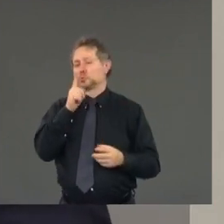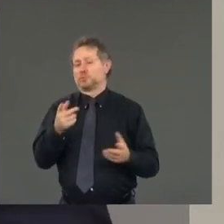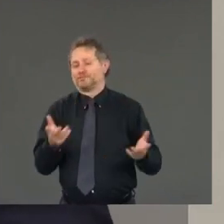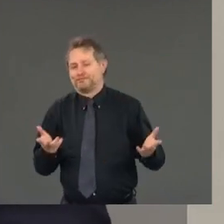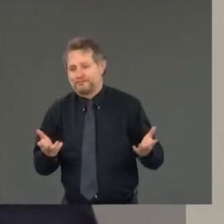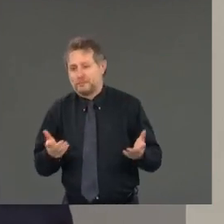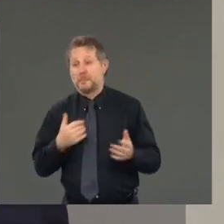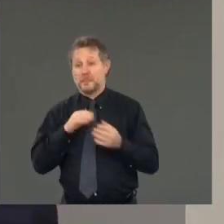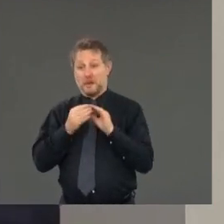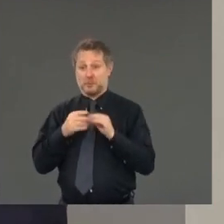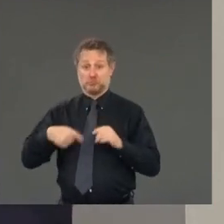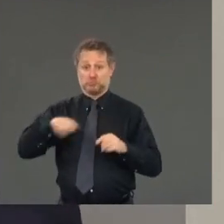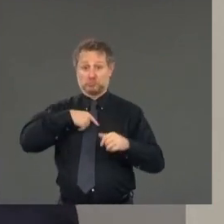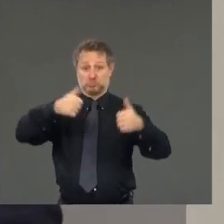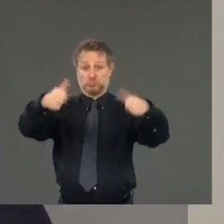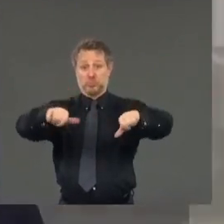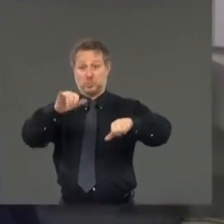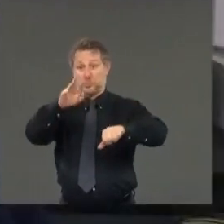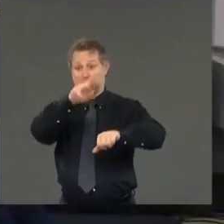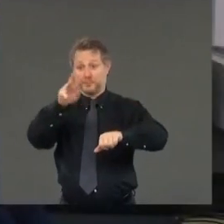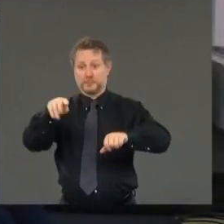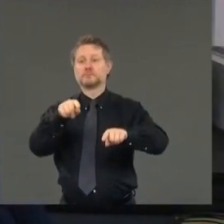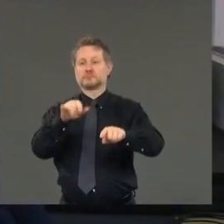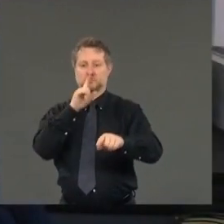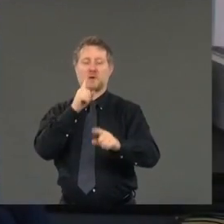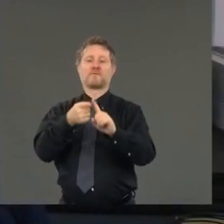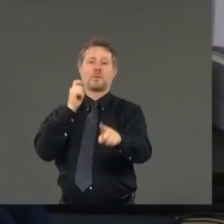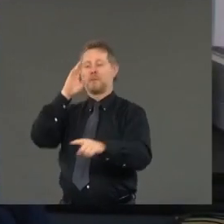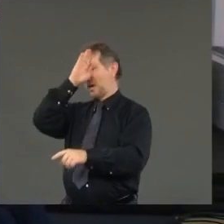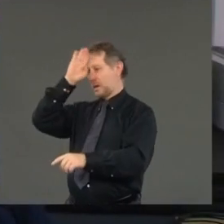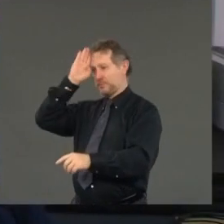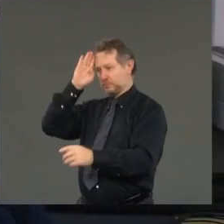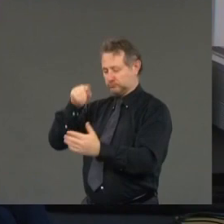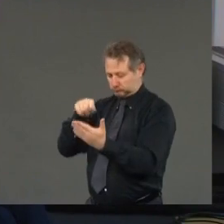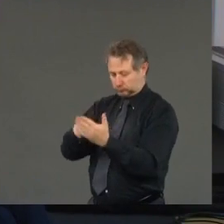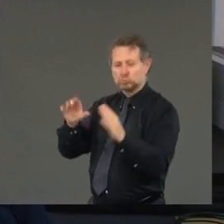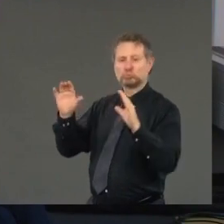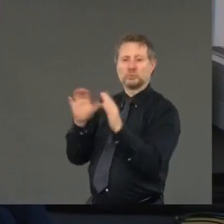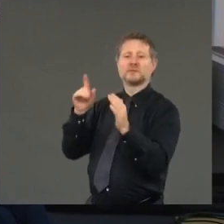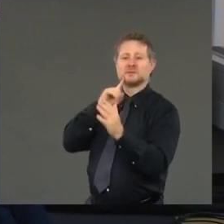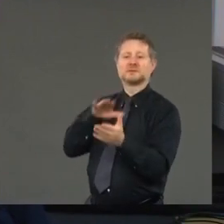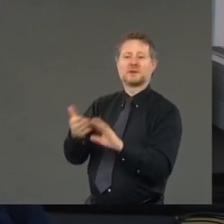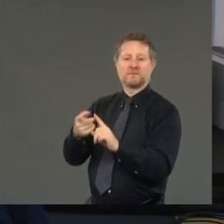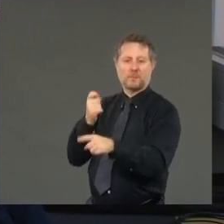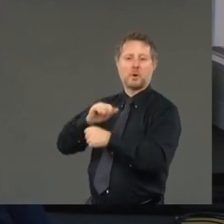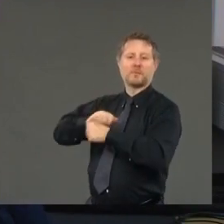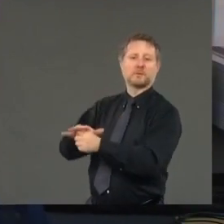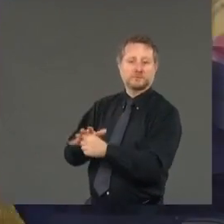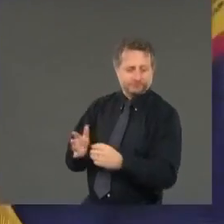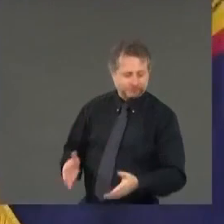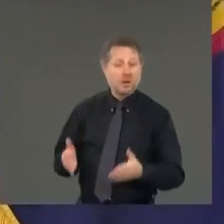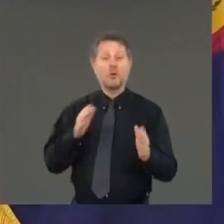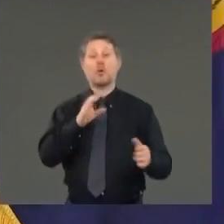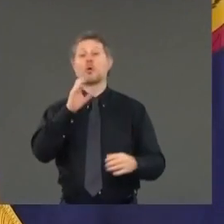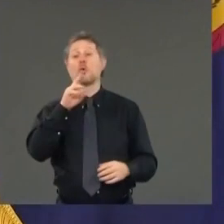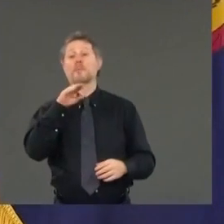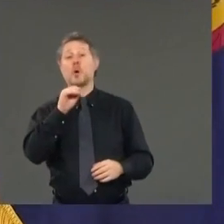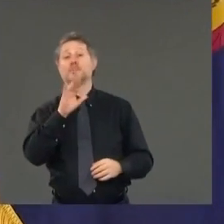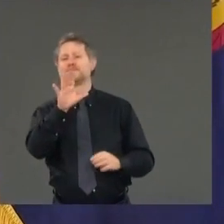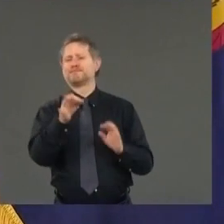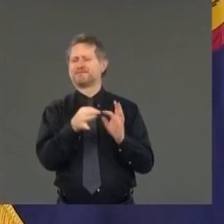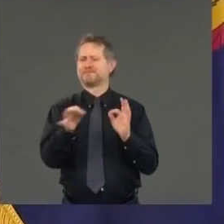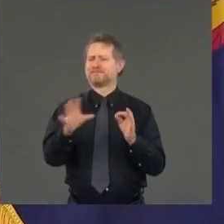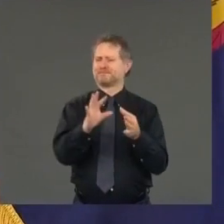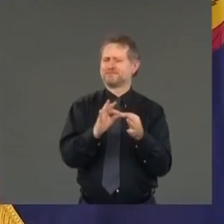state hospitals, from the hospitals in the state. Yeah. The premise in your question is controversial. You stated a fact in